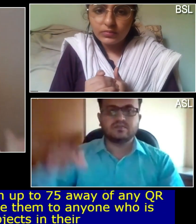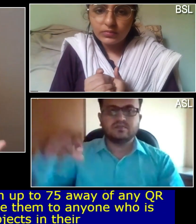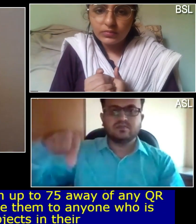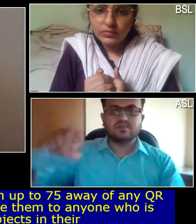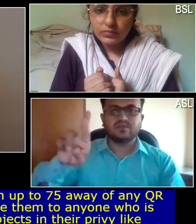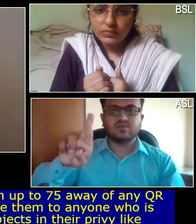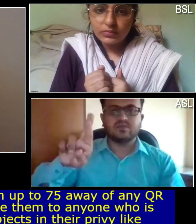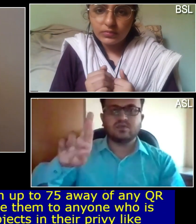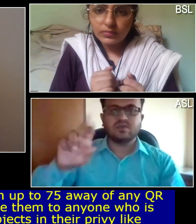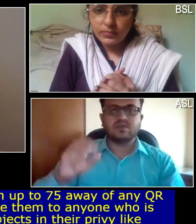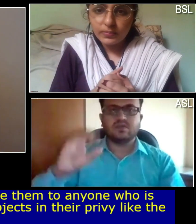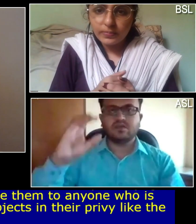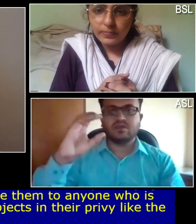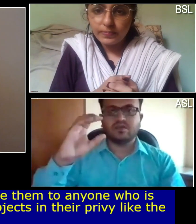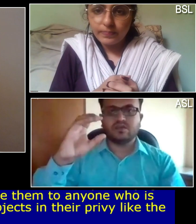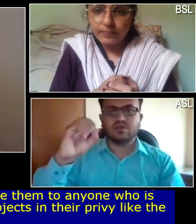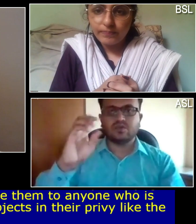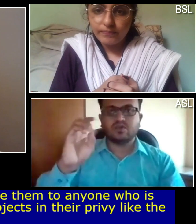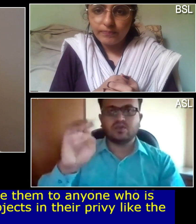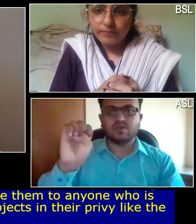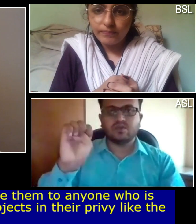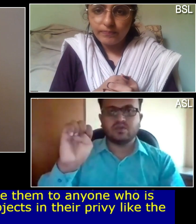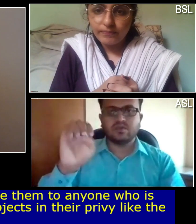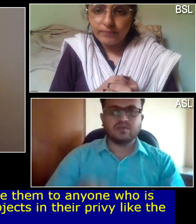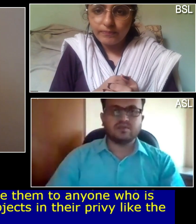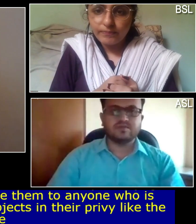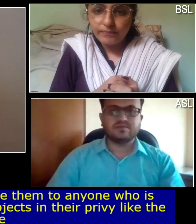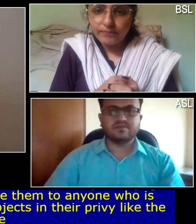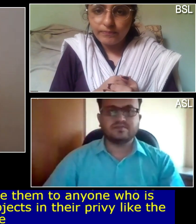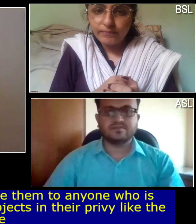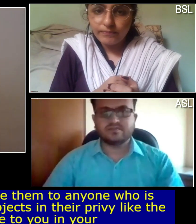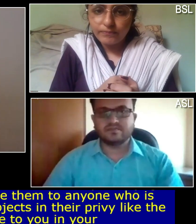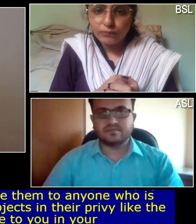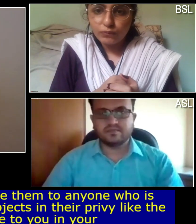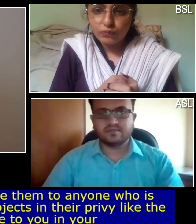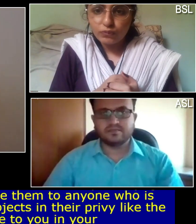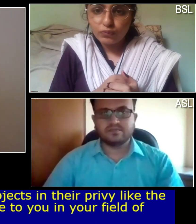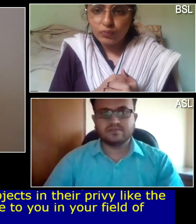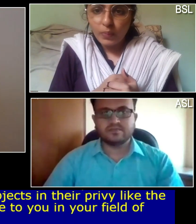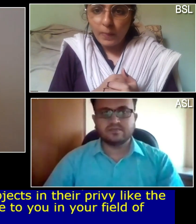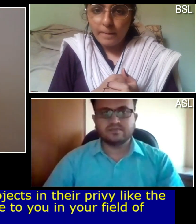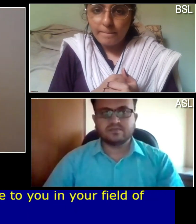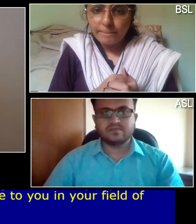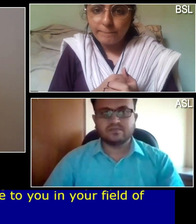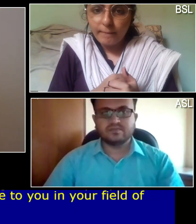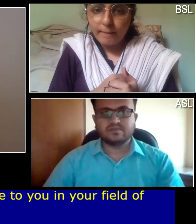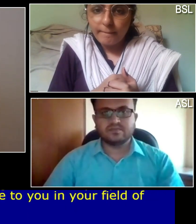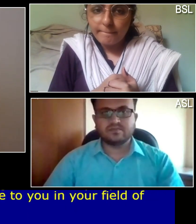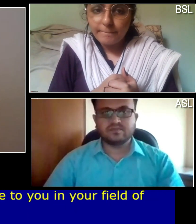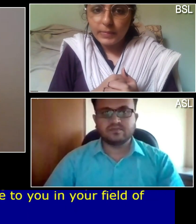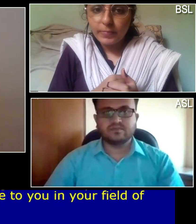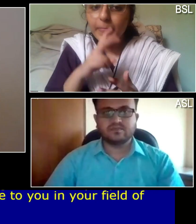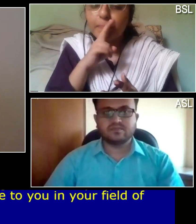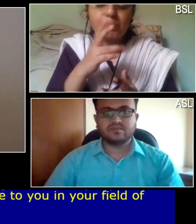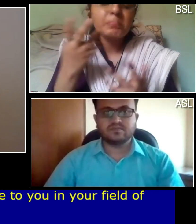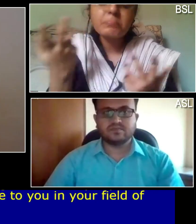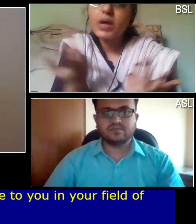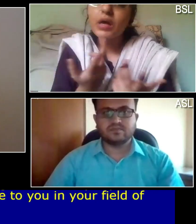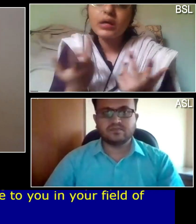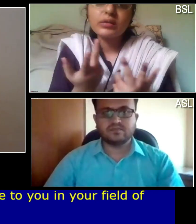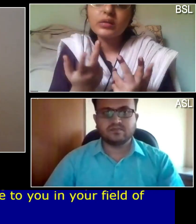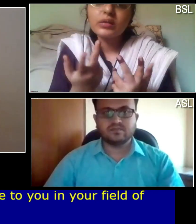be announced what's in your field of vision. So the key is this. I'm thinking,